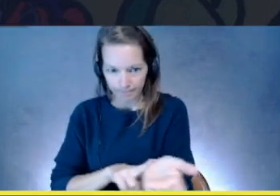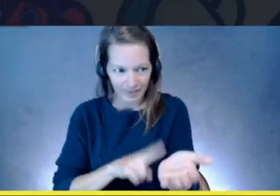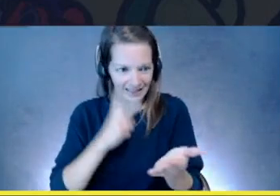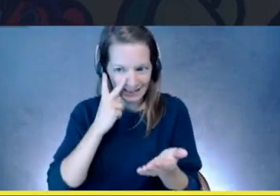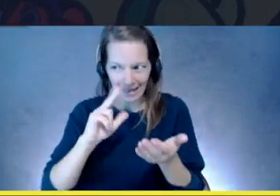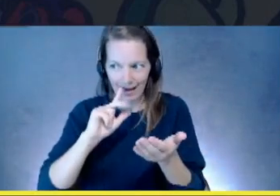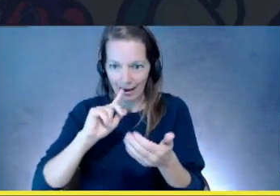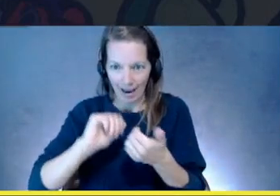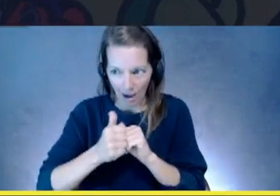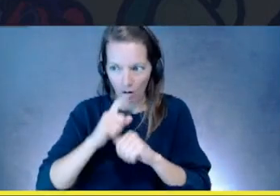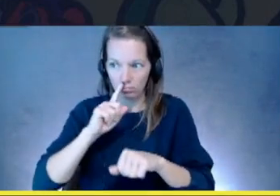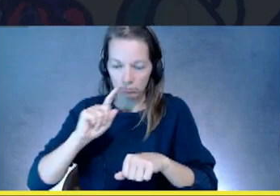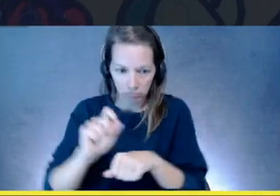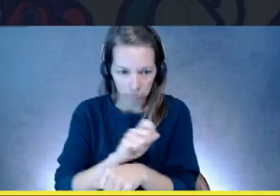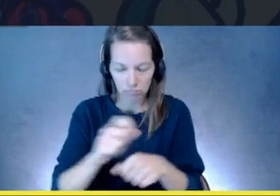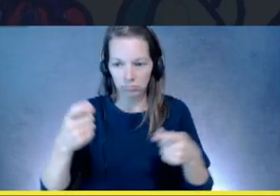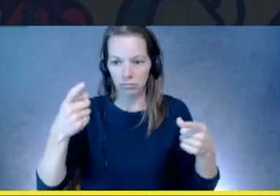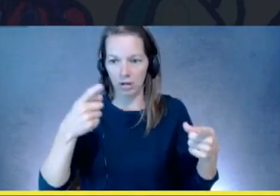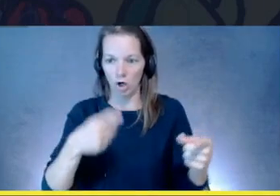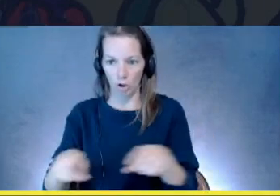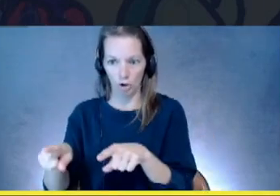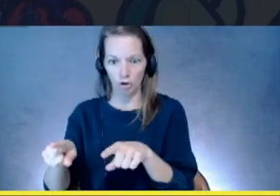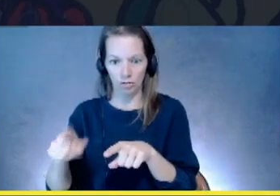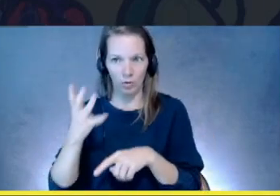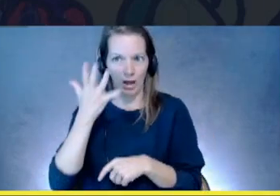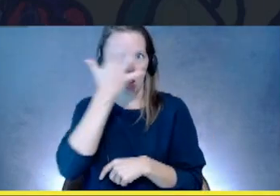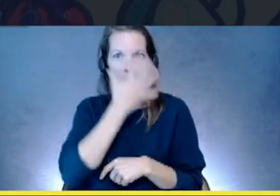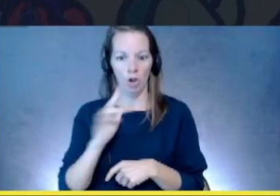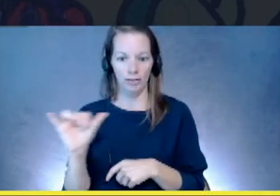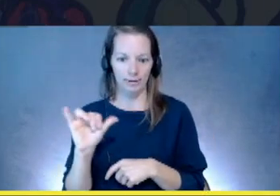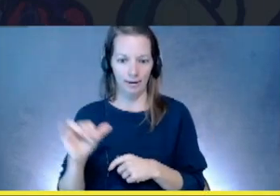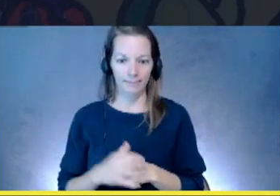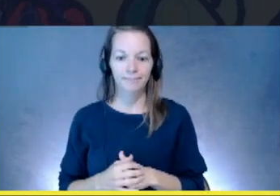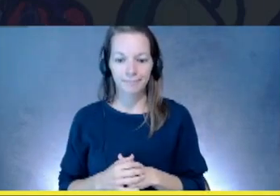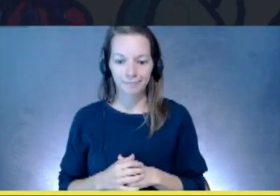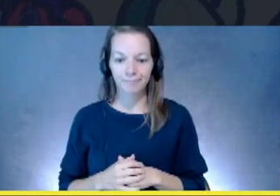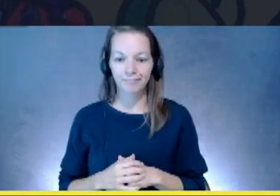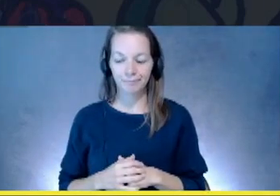actually occurs and what that looks like across the country.